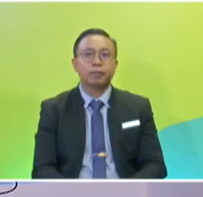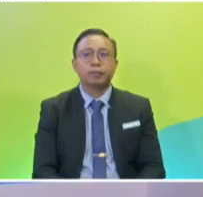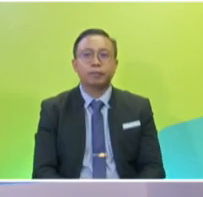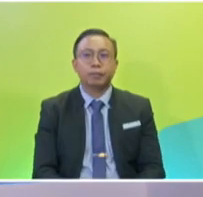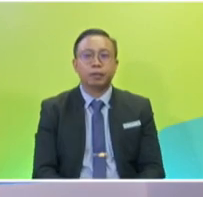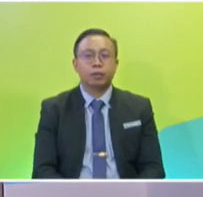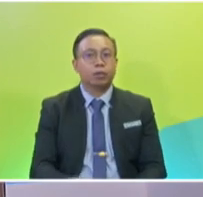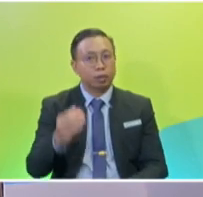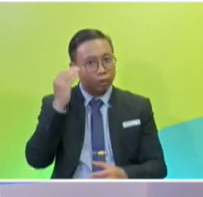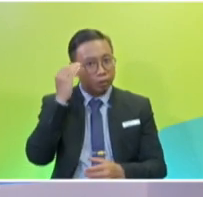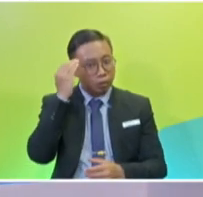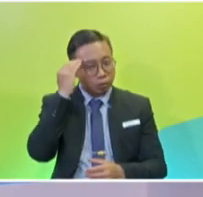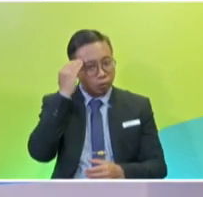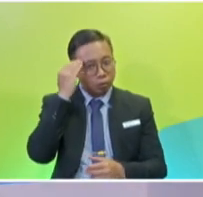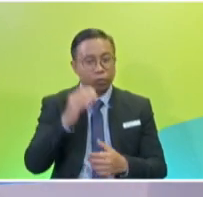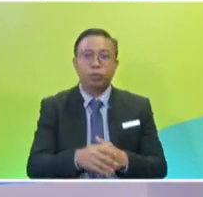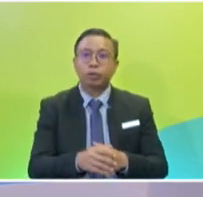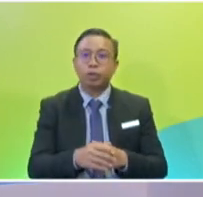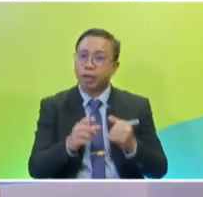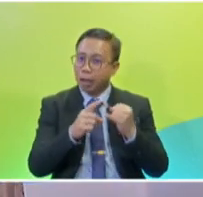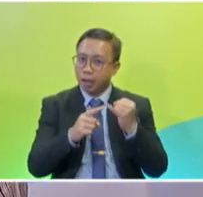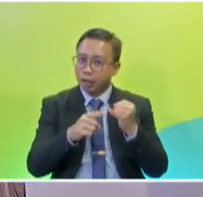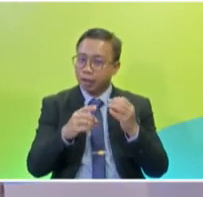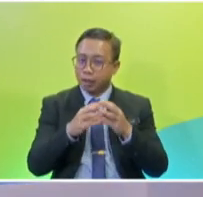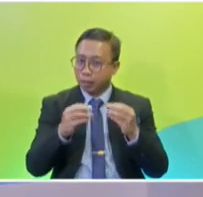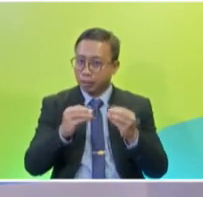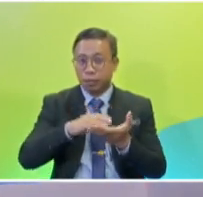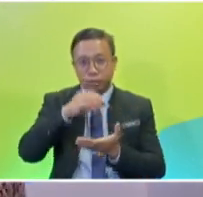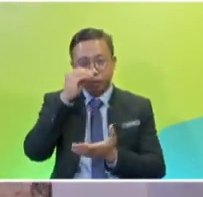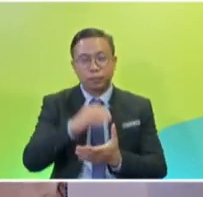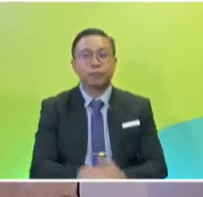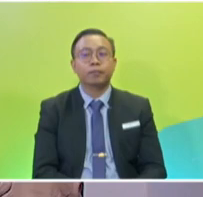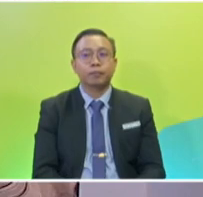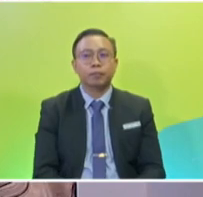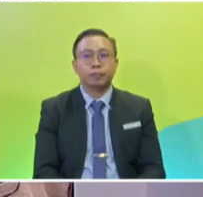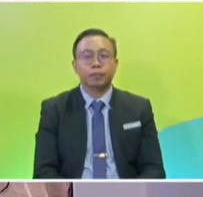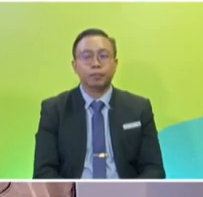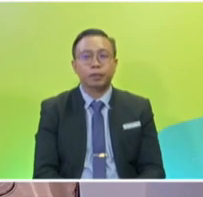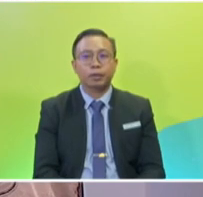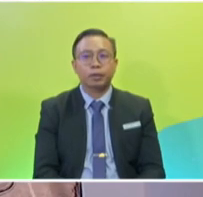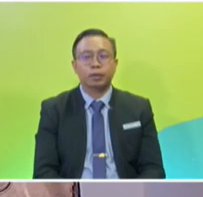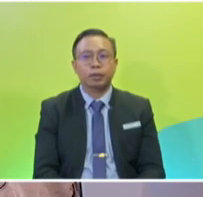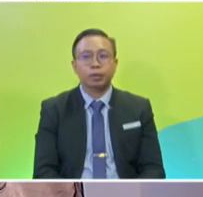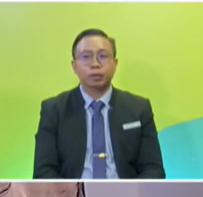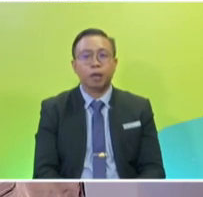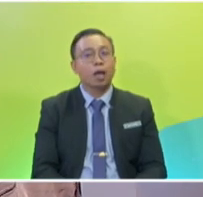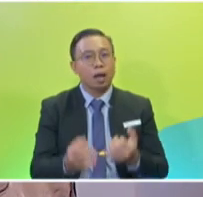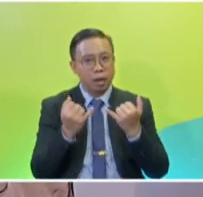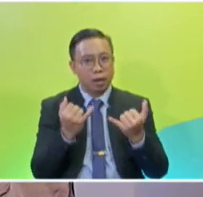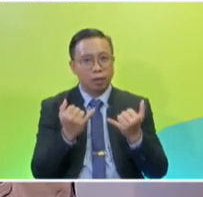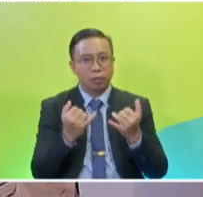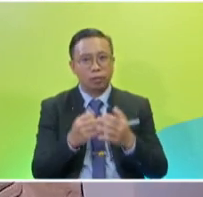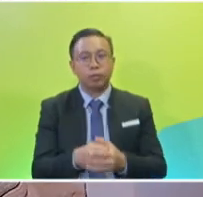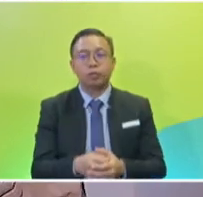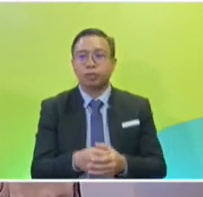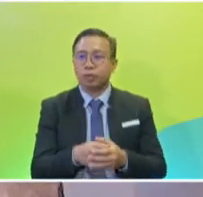And we know class is in session. Yes. All right. Madam Farah Liza, take the floor. All right. Mm-hmm. Thank you, Shafika. Mm-hmm. Okay, now,